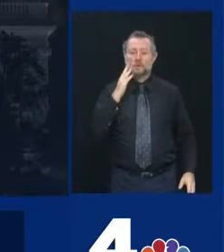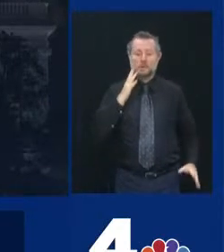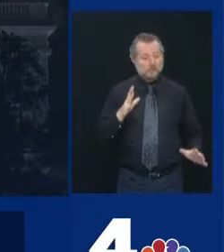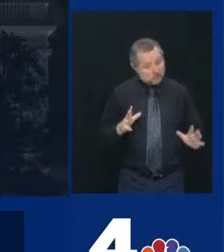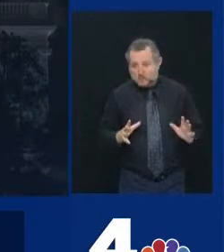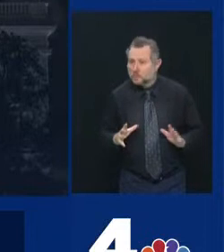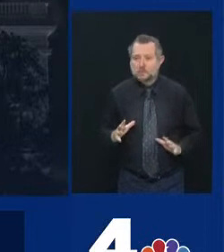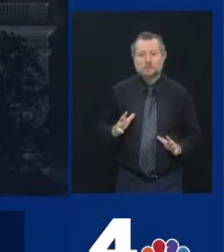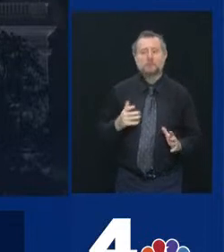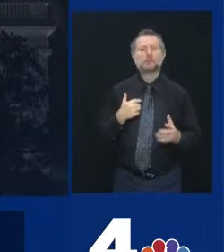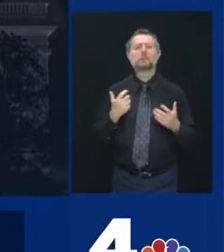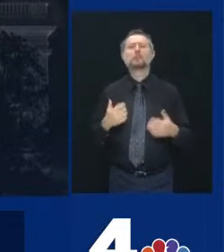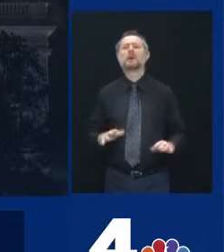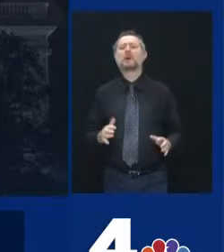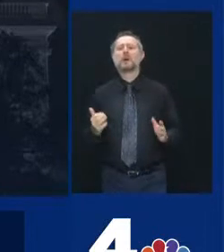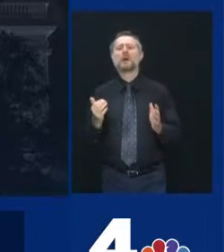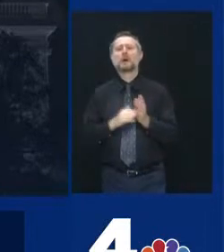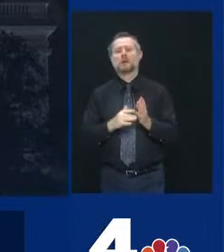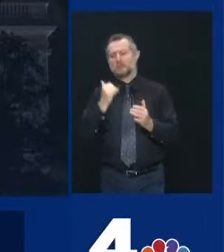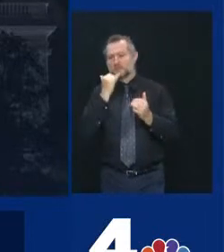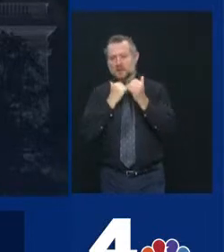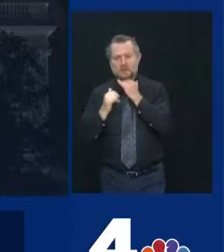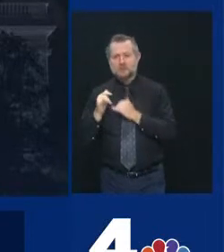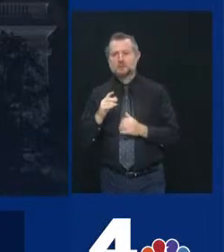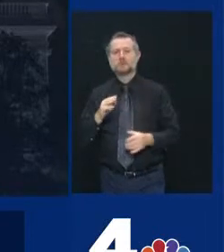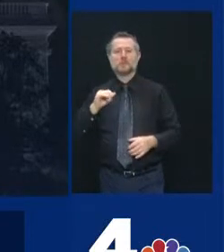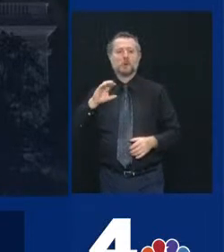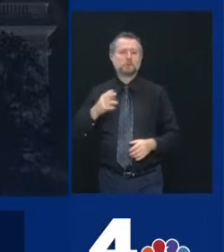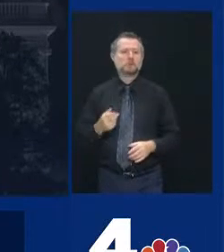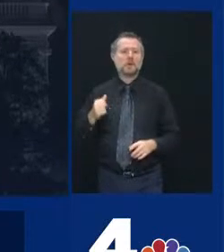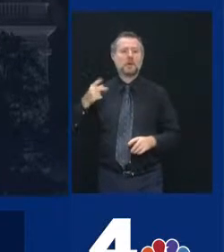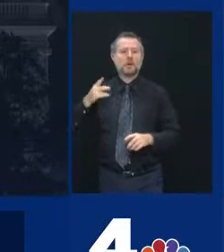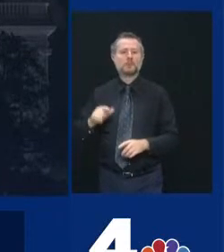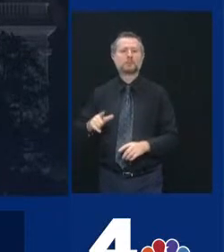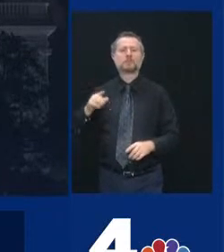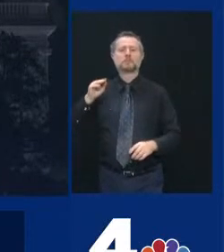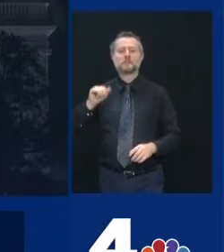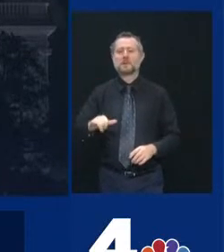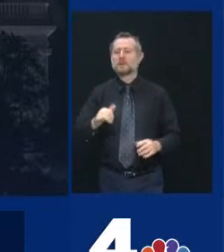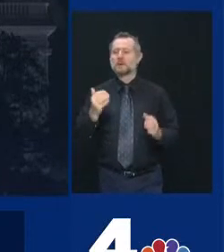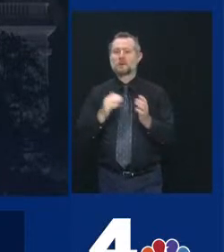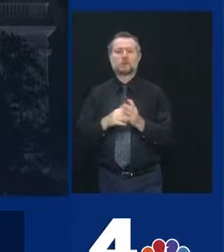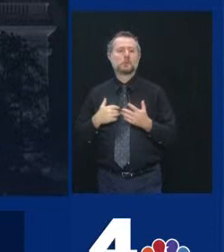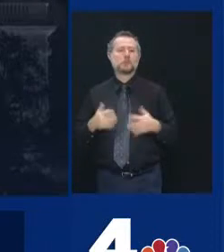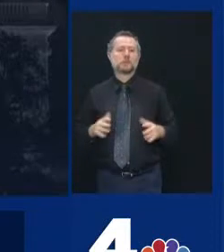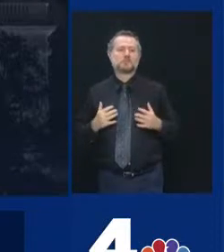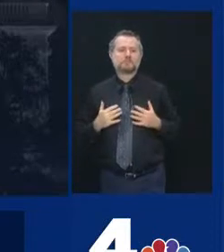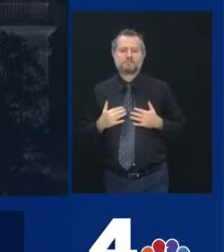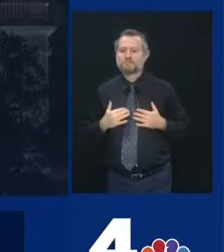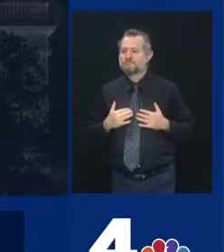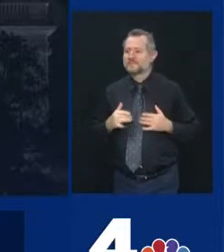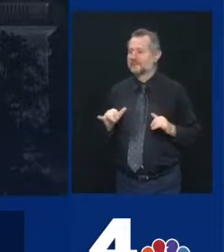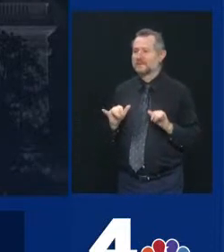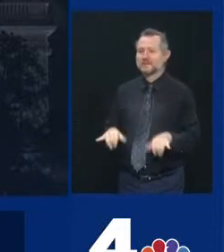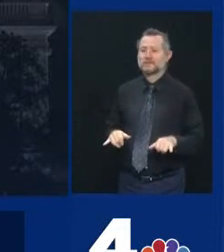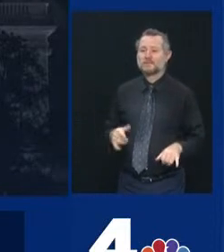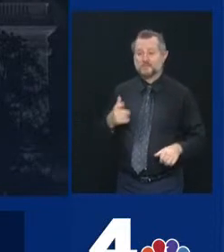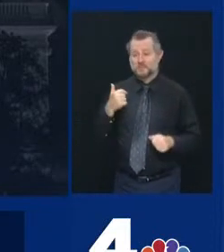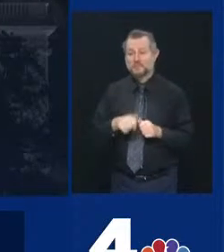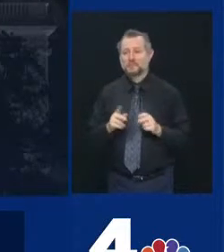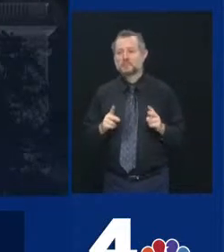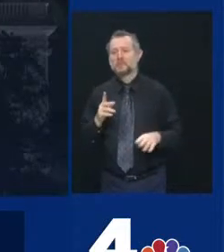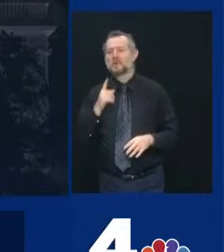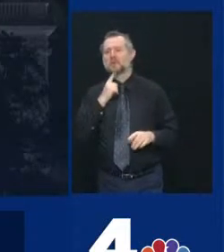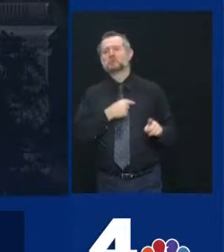not repeat the mistakes of March, April, May. China virus, China virus, China virus. No,